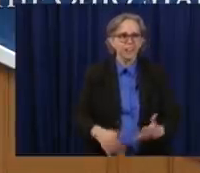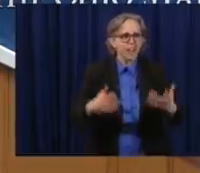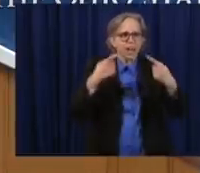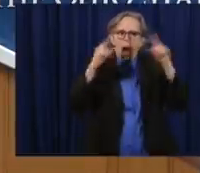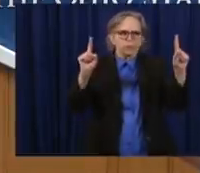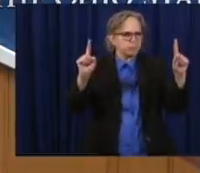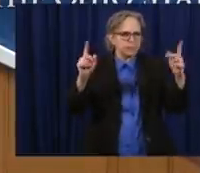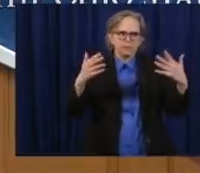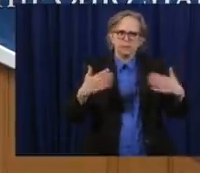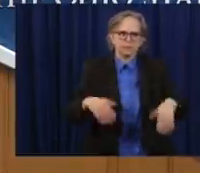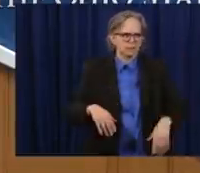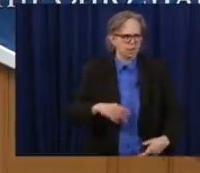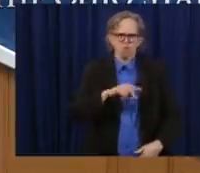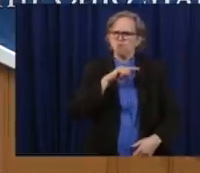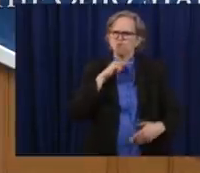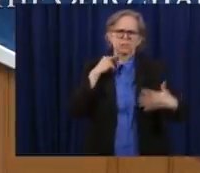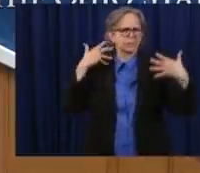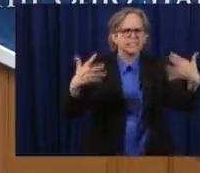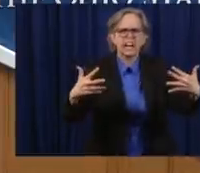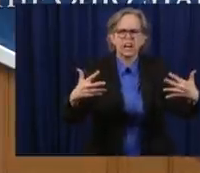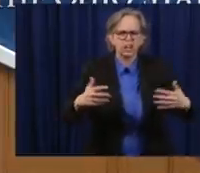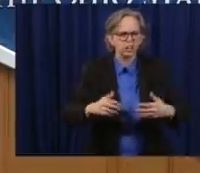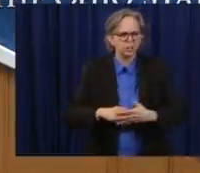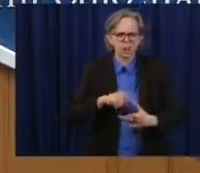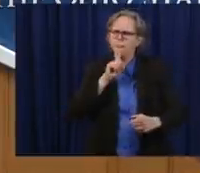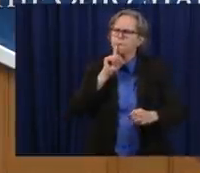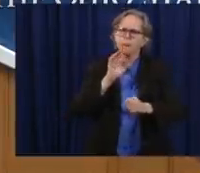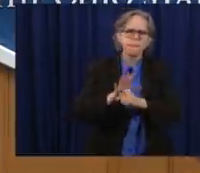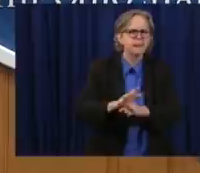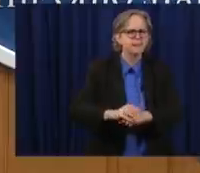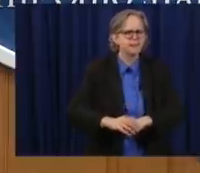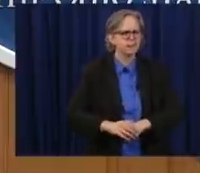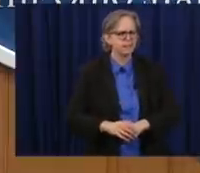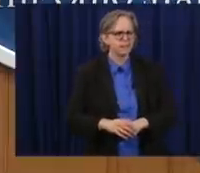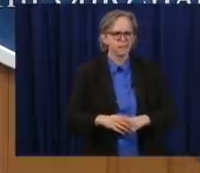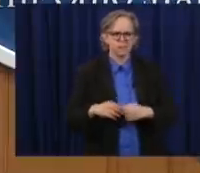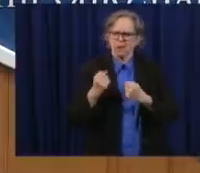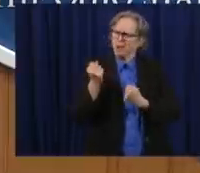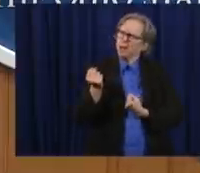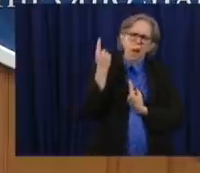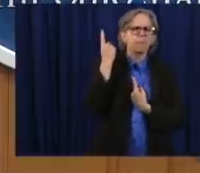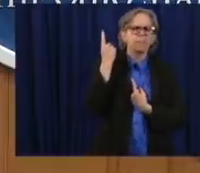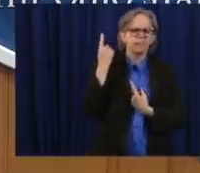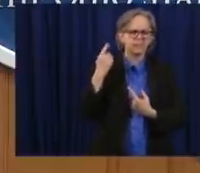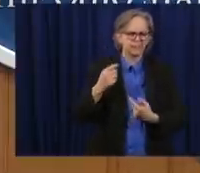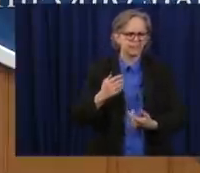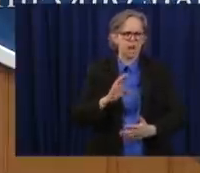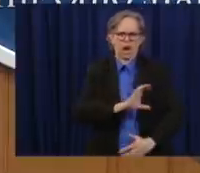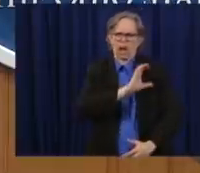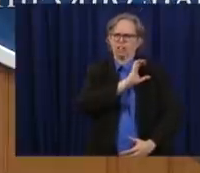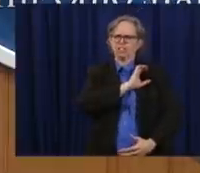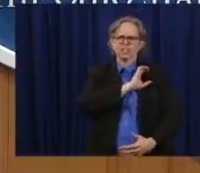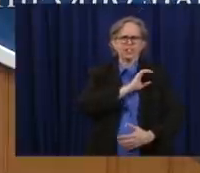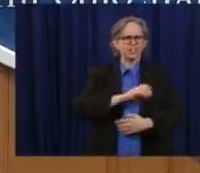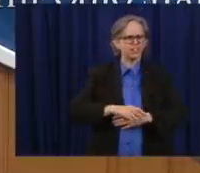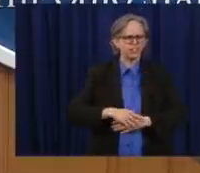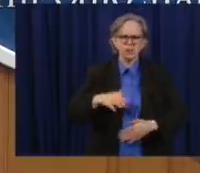Accomplishment. Risk-taking. Commitment. Empathy. Character.